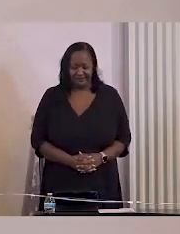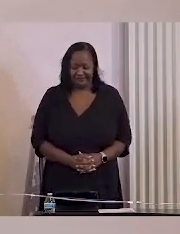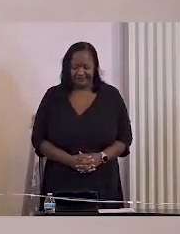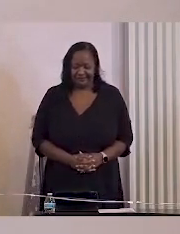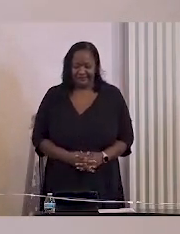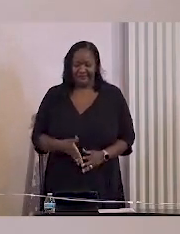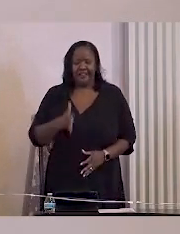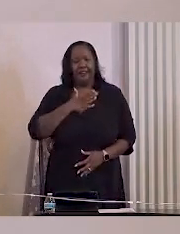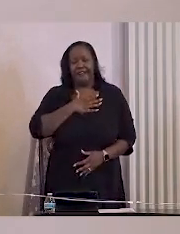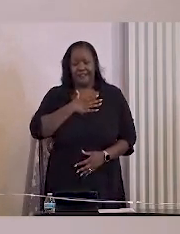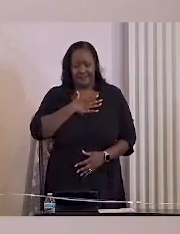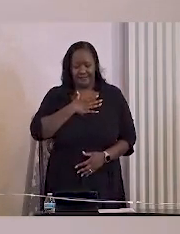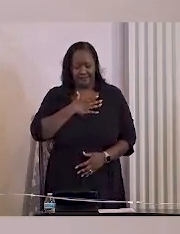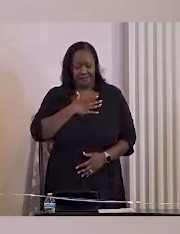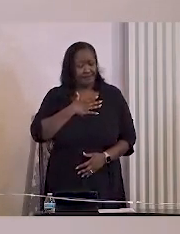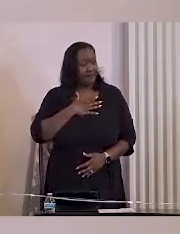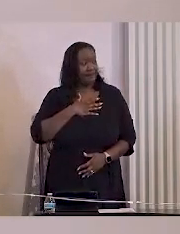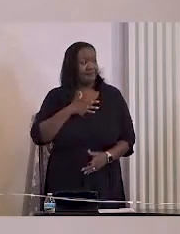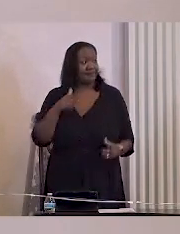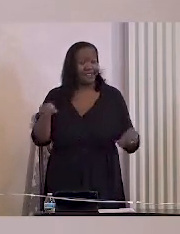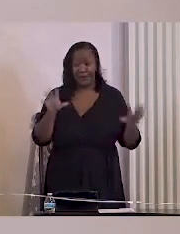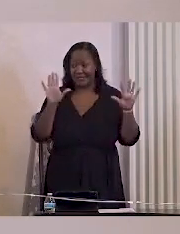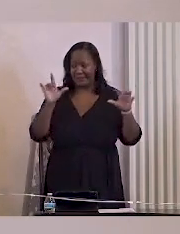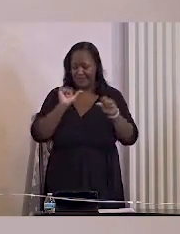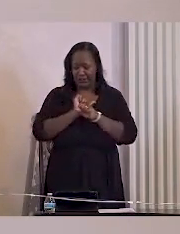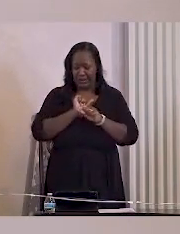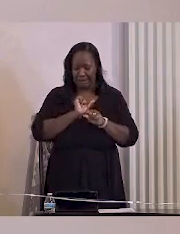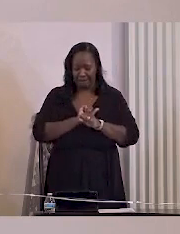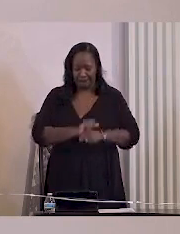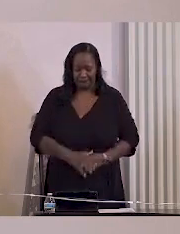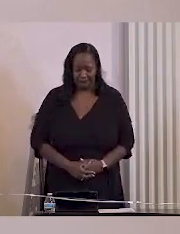Ah, you all did an amazing job.